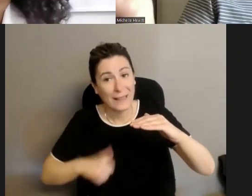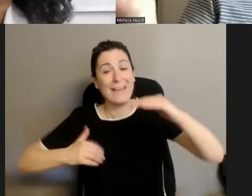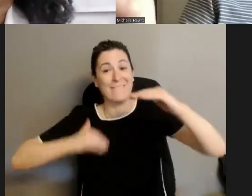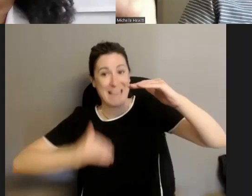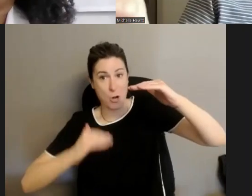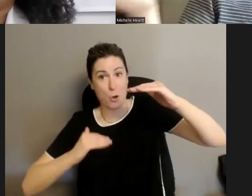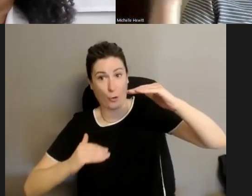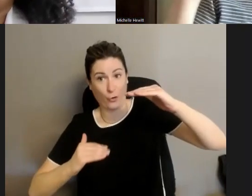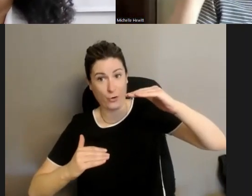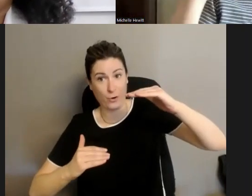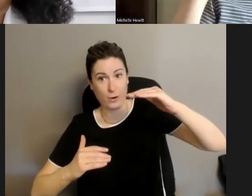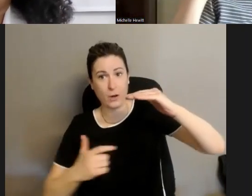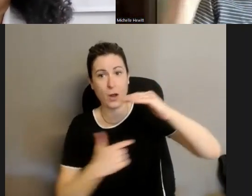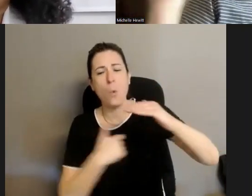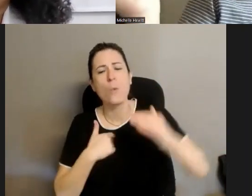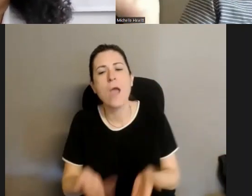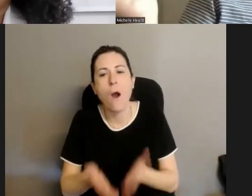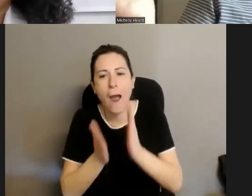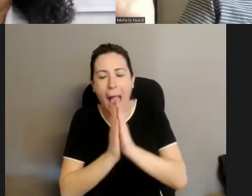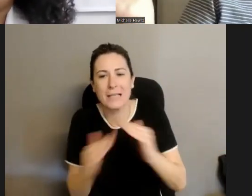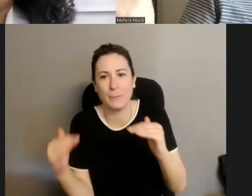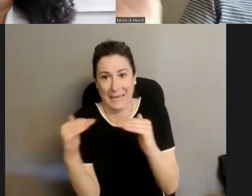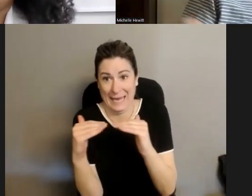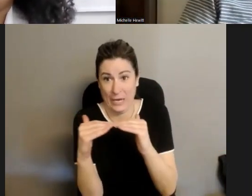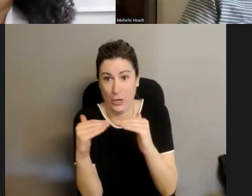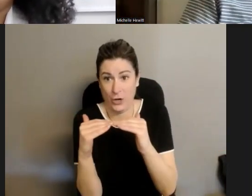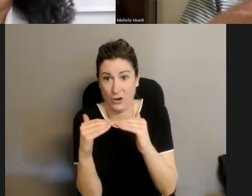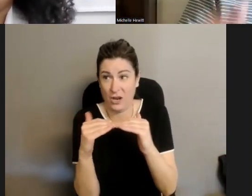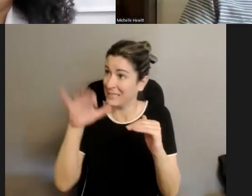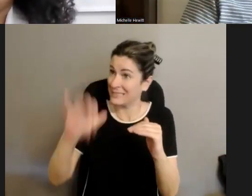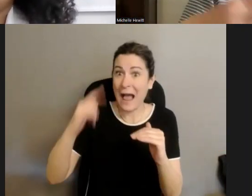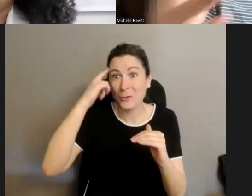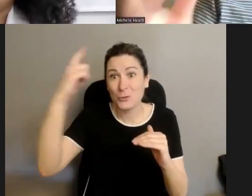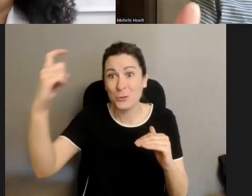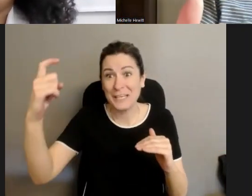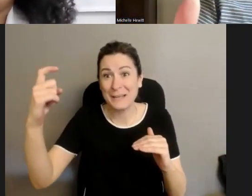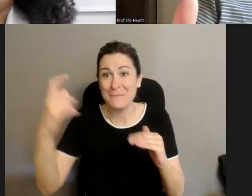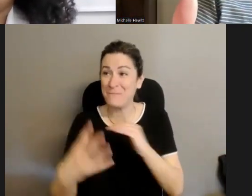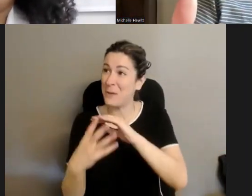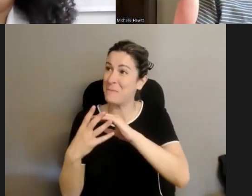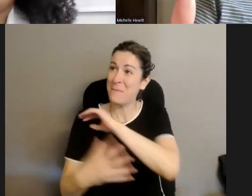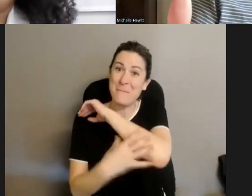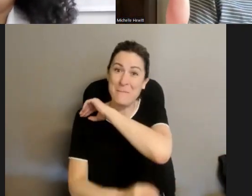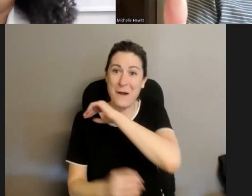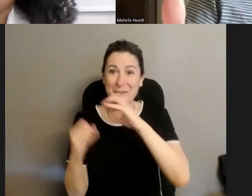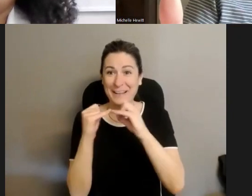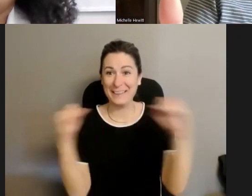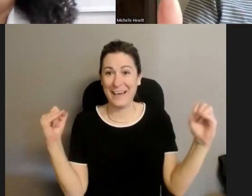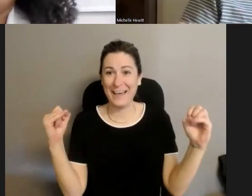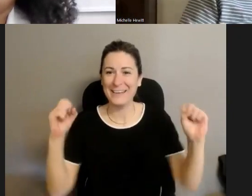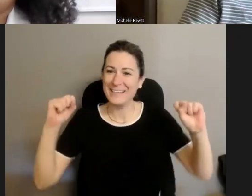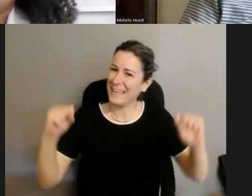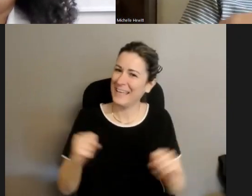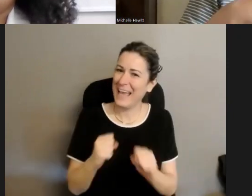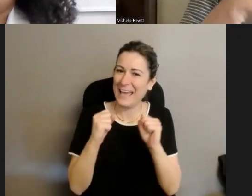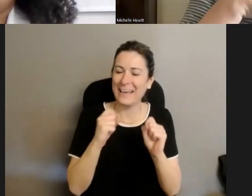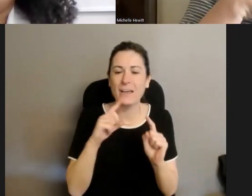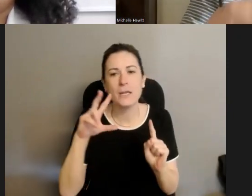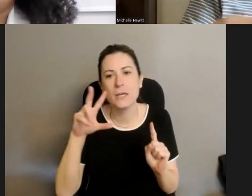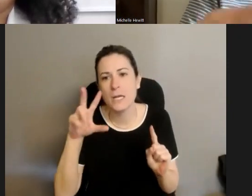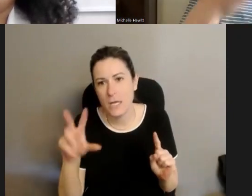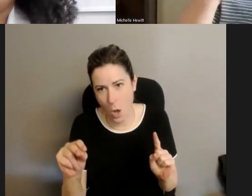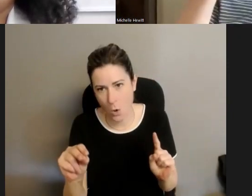the poverty line. It's not a desirable place. And $1, $10 over the poverty line,